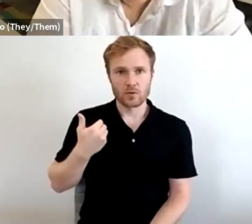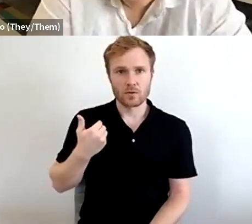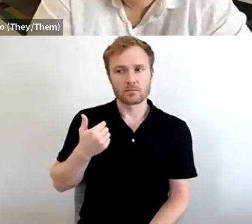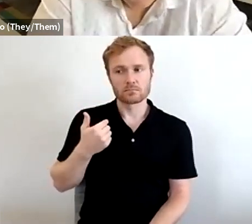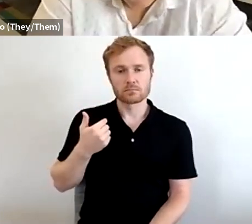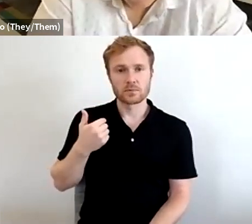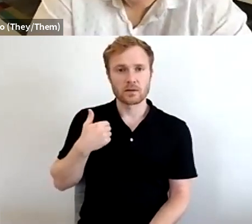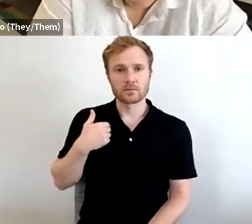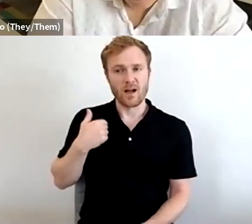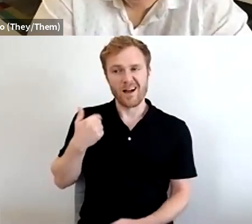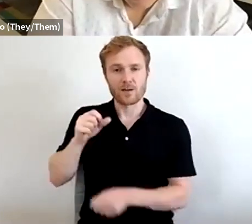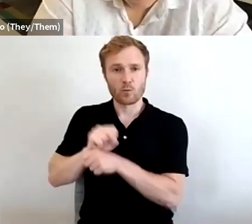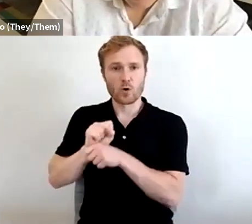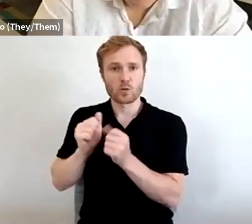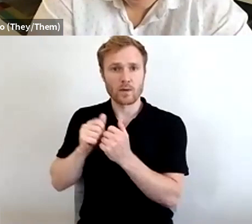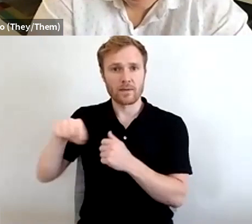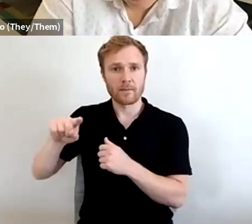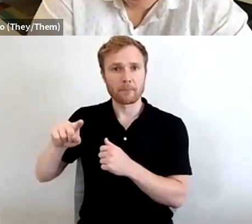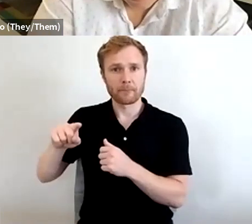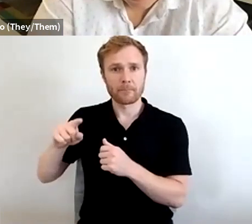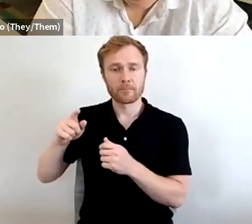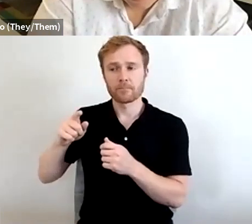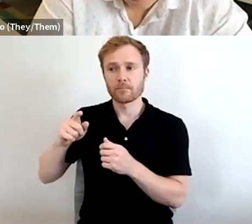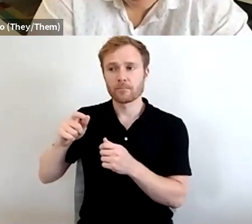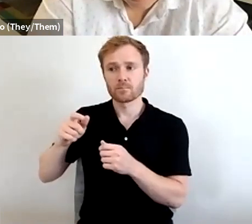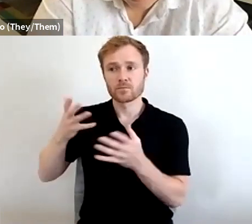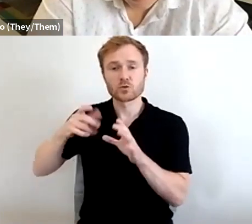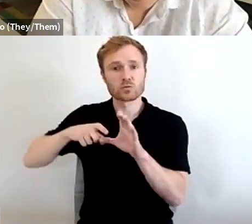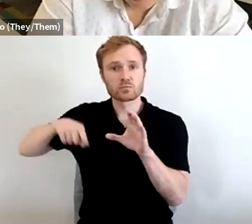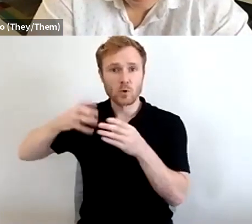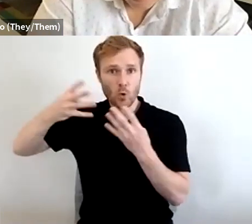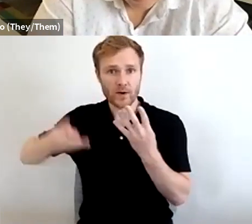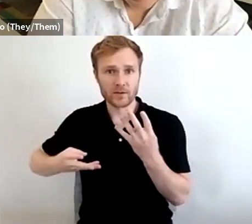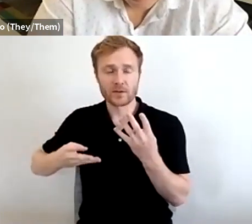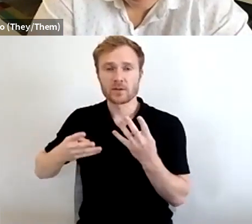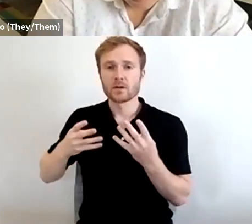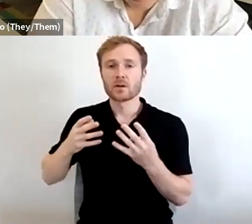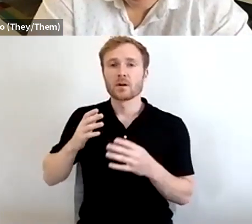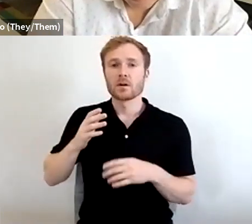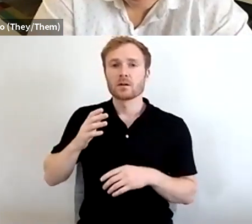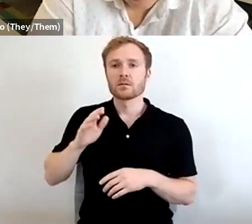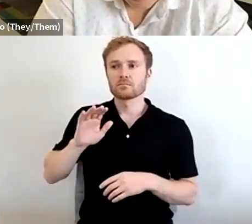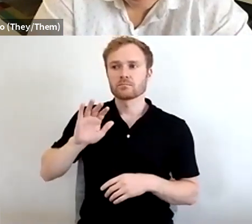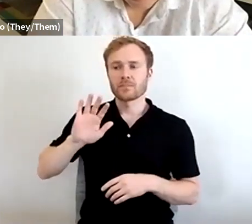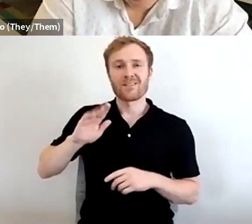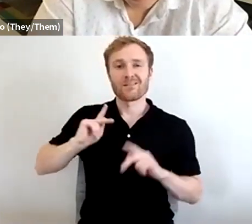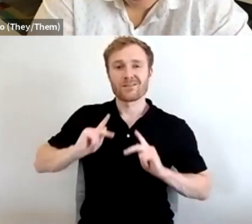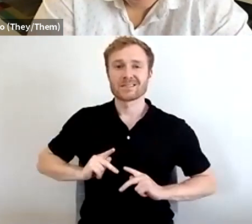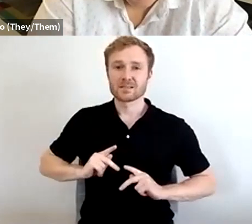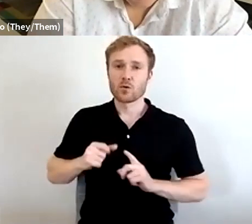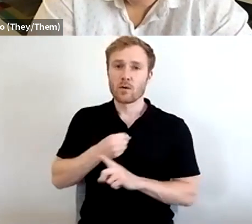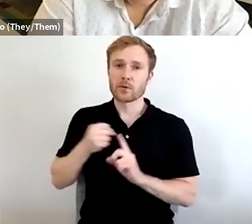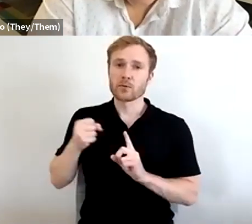worked with who come out as queer, the incidence of physical abuse is really, really